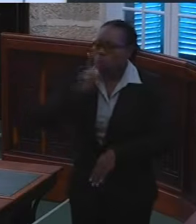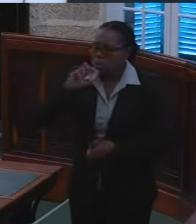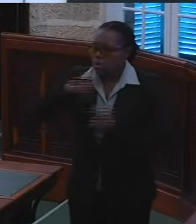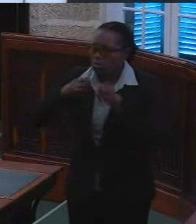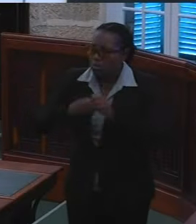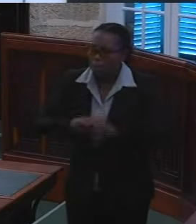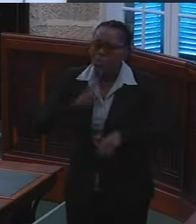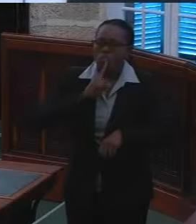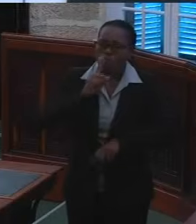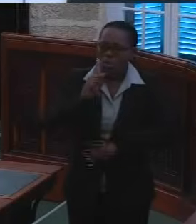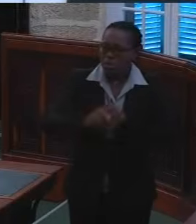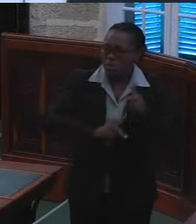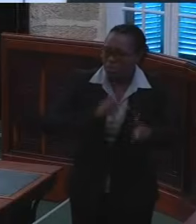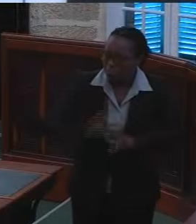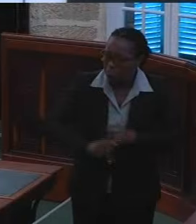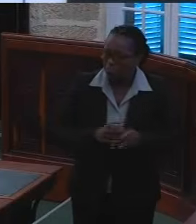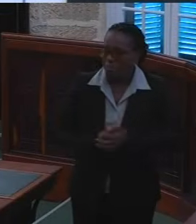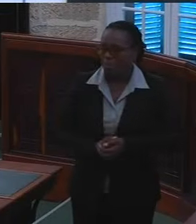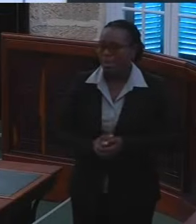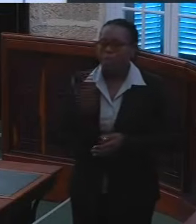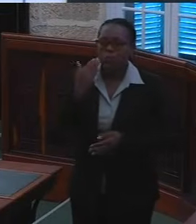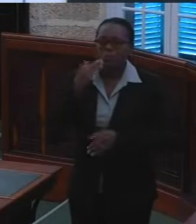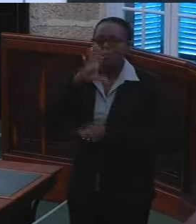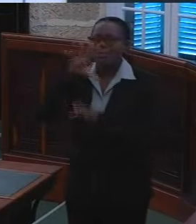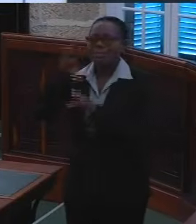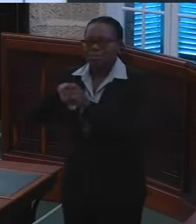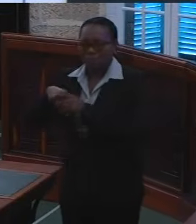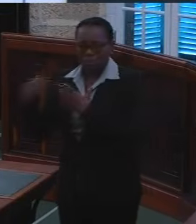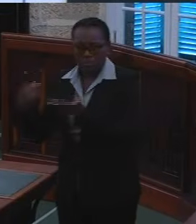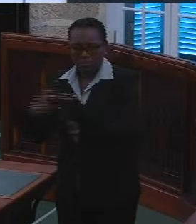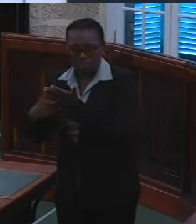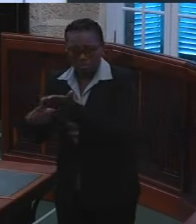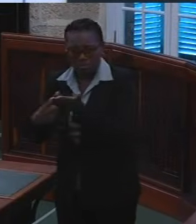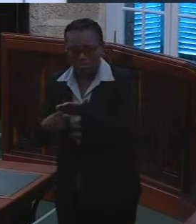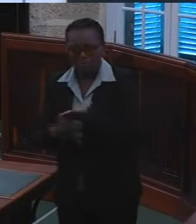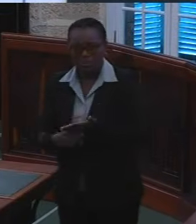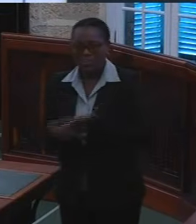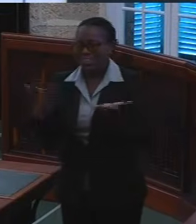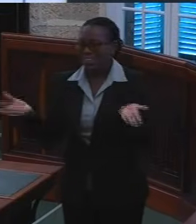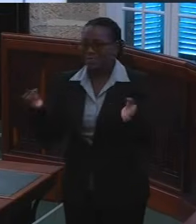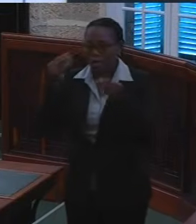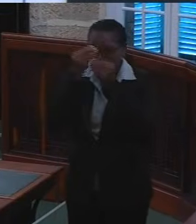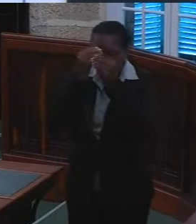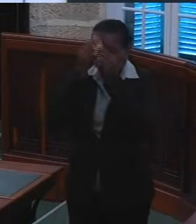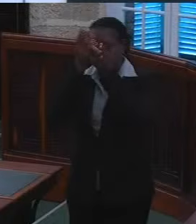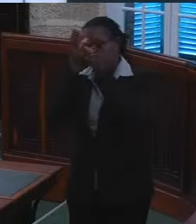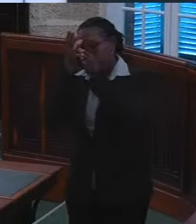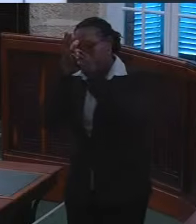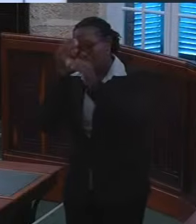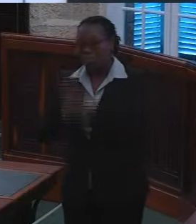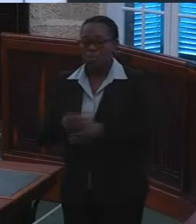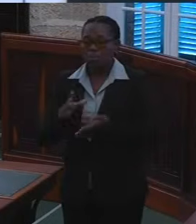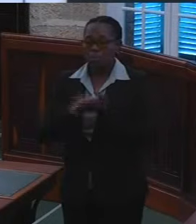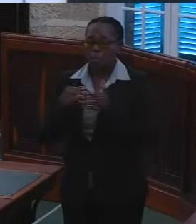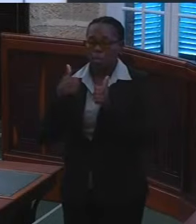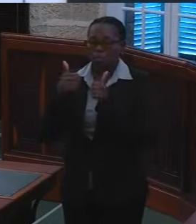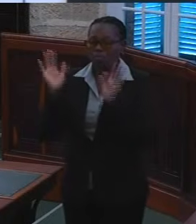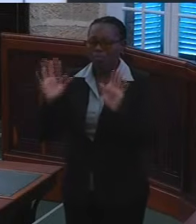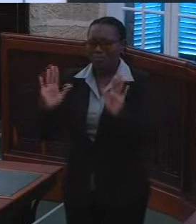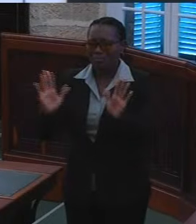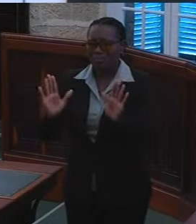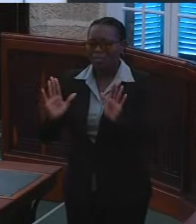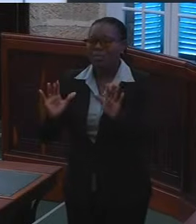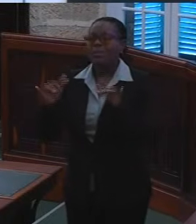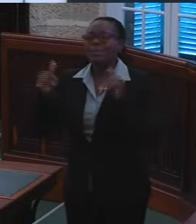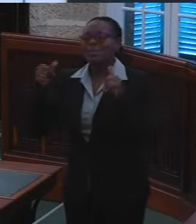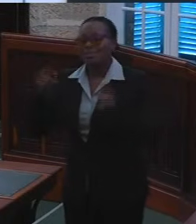I think that is the context within which we must understand this conversation, Mr. Speaker. So this is not an academic pursuit. At the end of the day, sir, this bill is